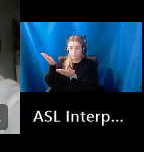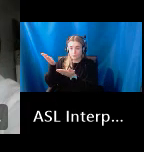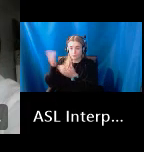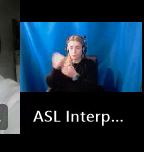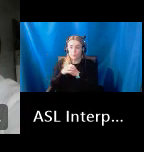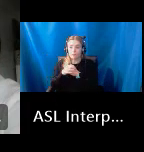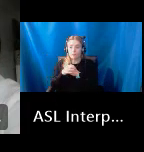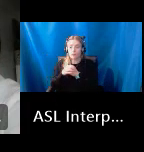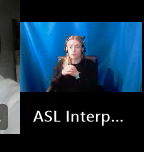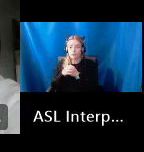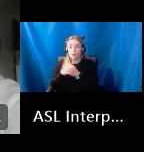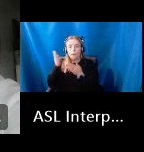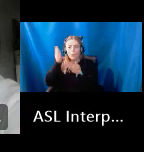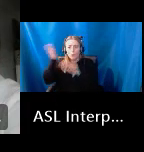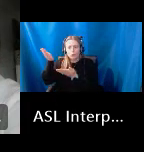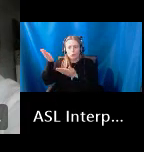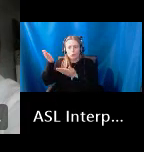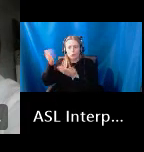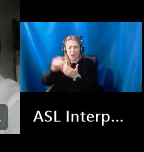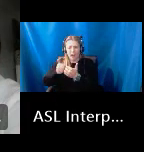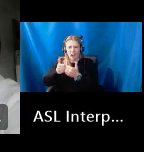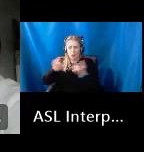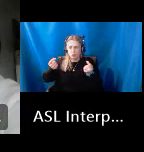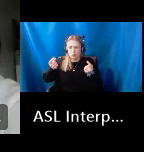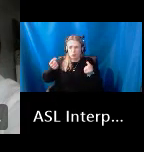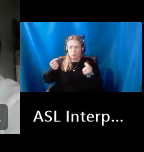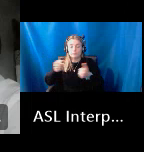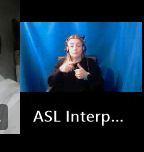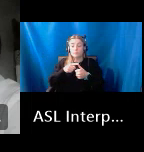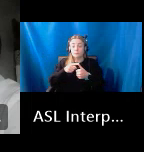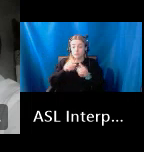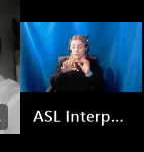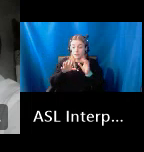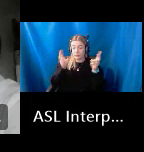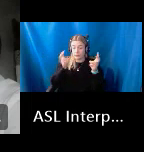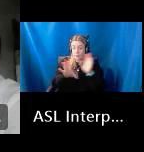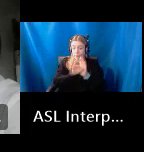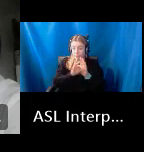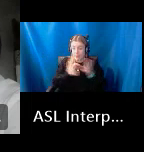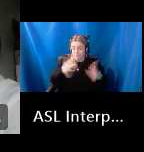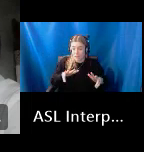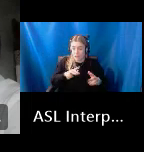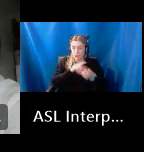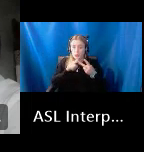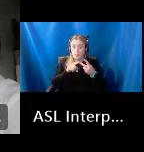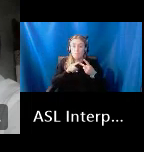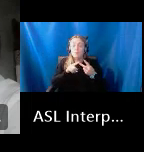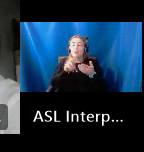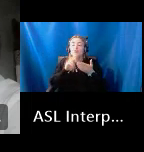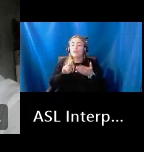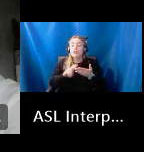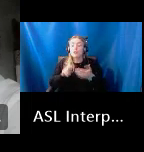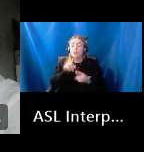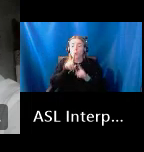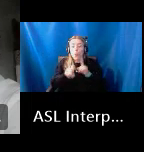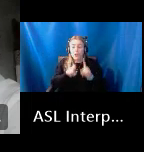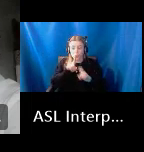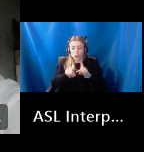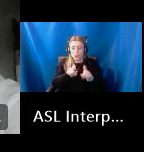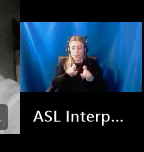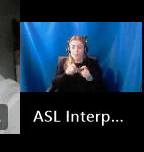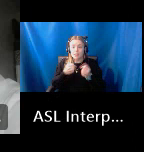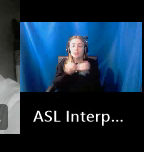task. Have a clear topic. Pose a research question or questions that drive your research. What are you